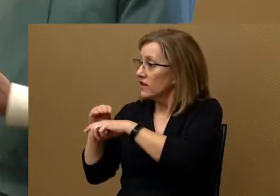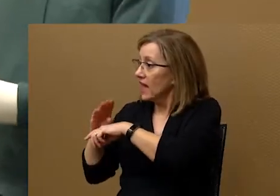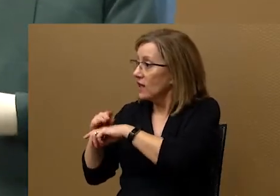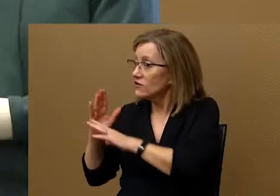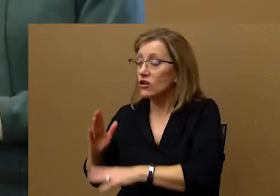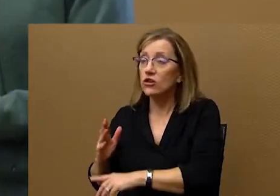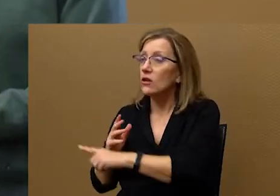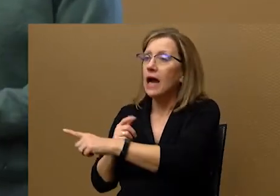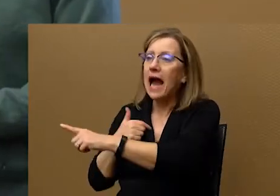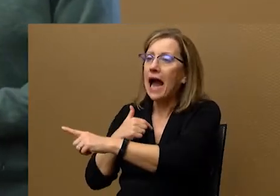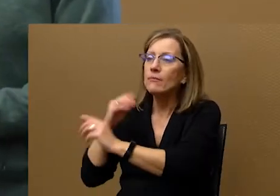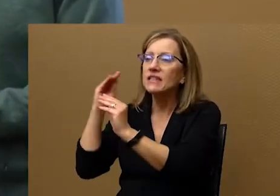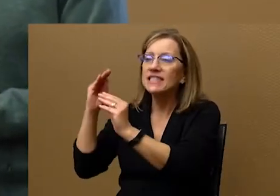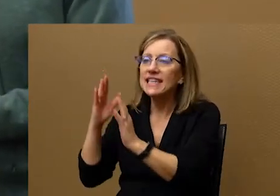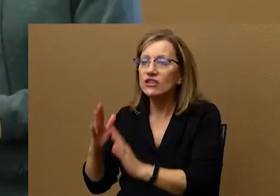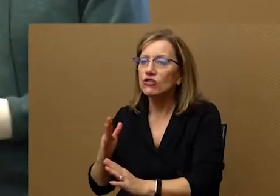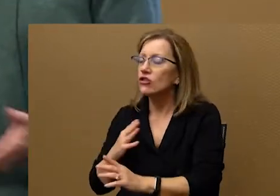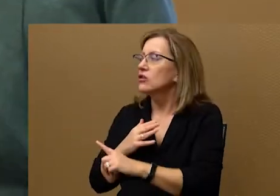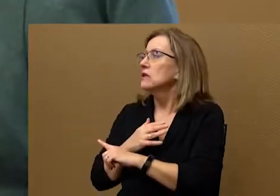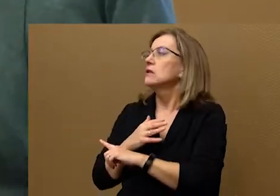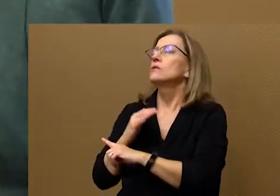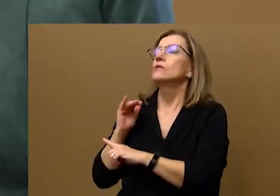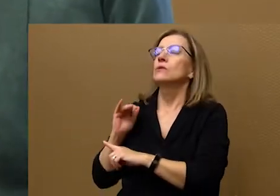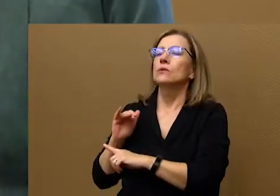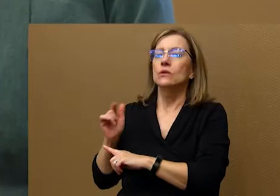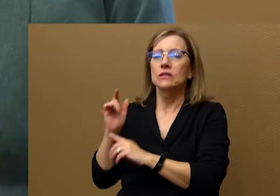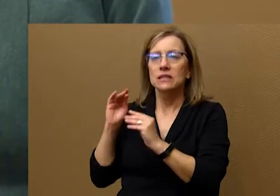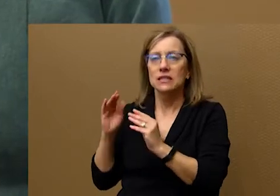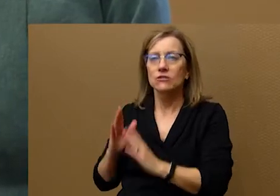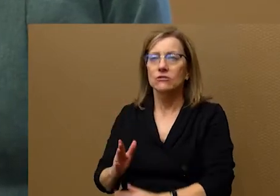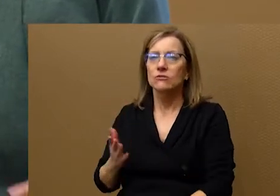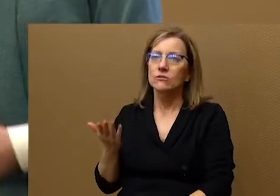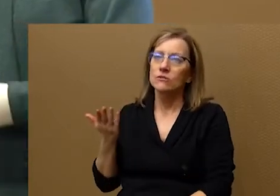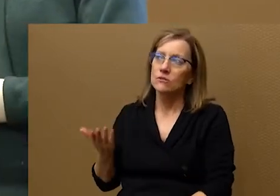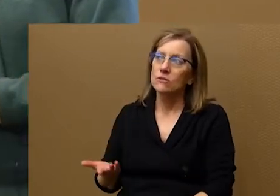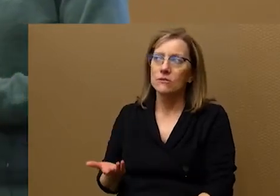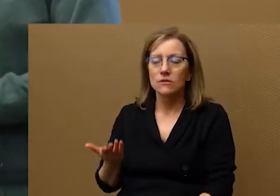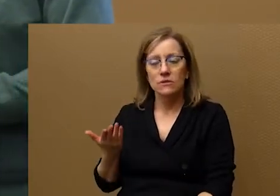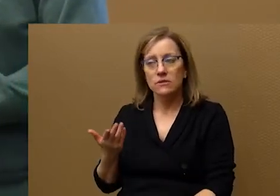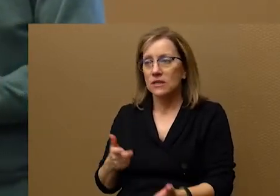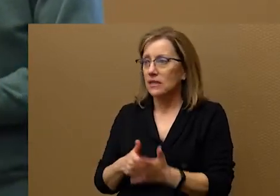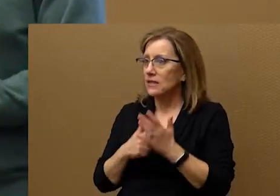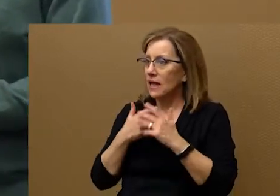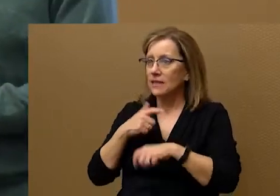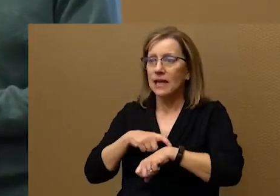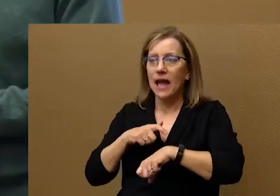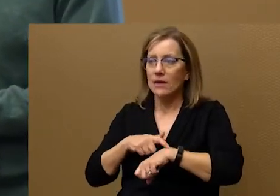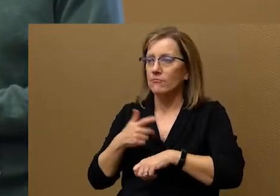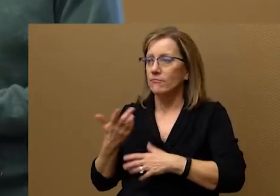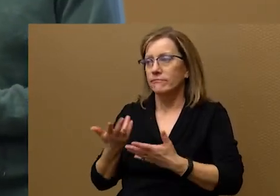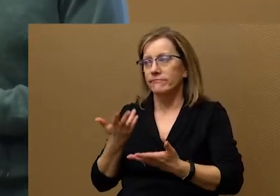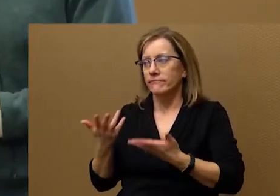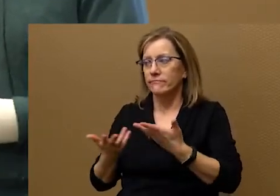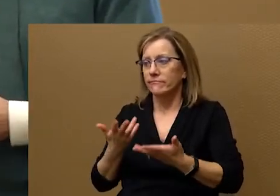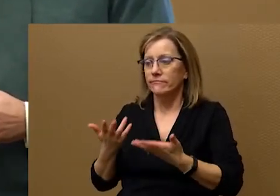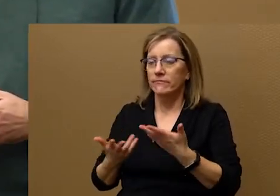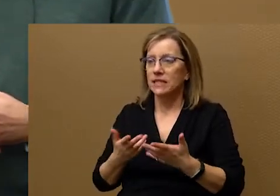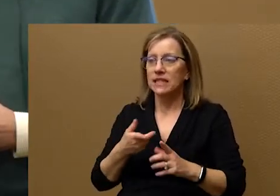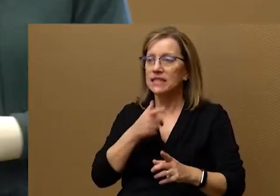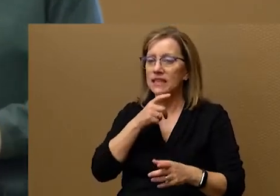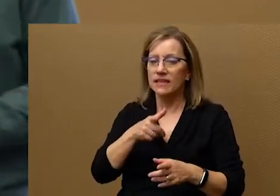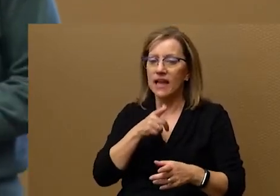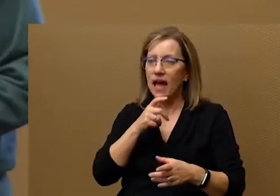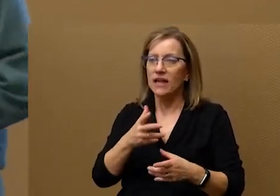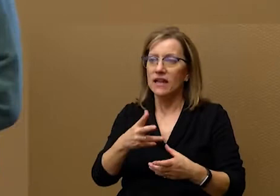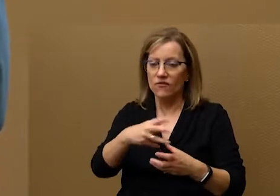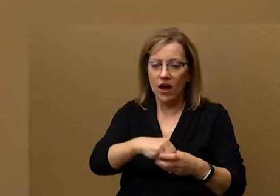now you're the counselor? I'm the teacher. You're the teacher. So this may or may not be your role because this may take some time. But